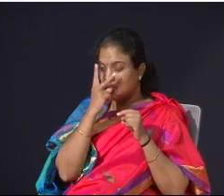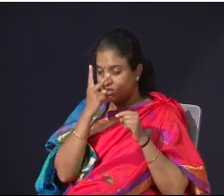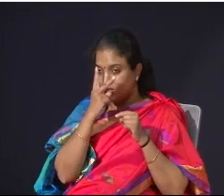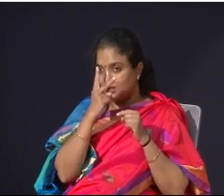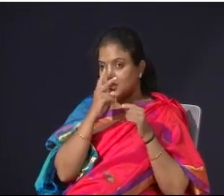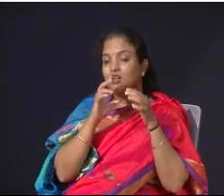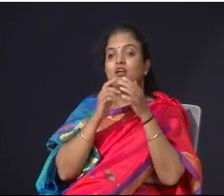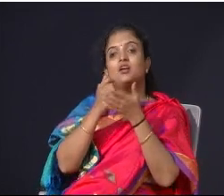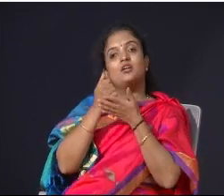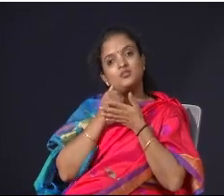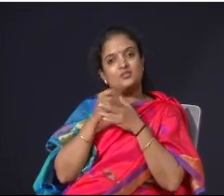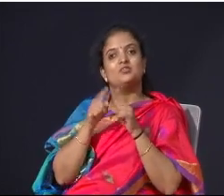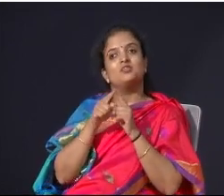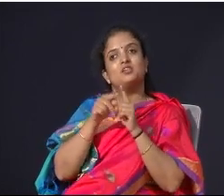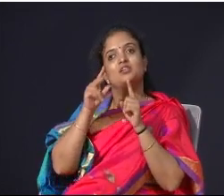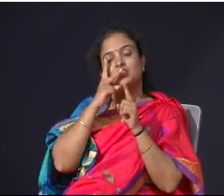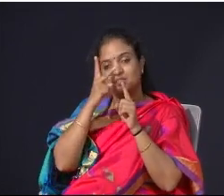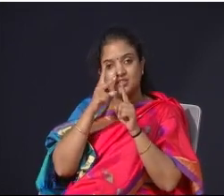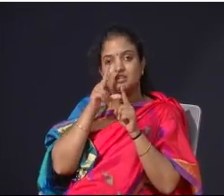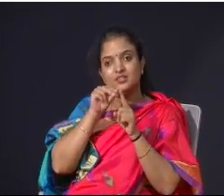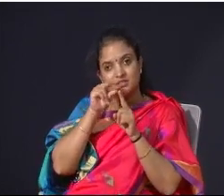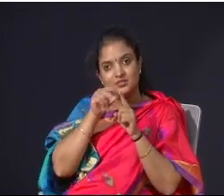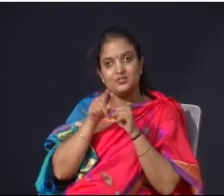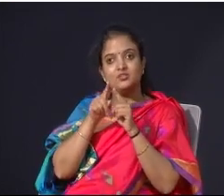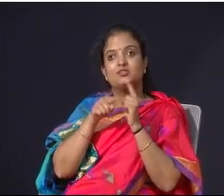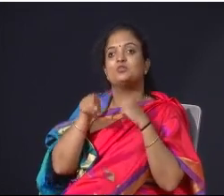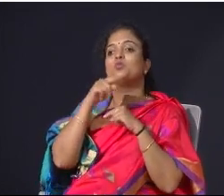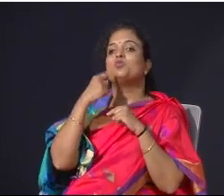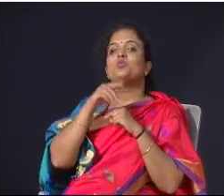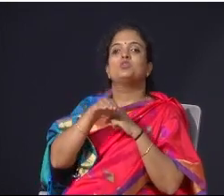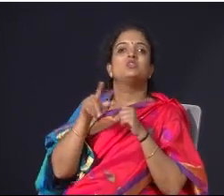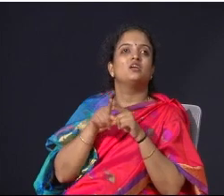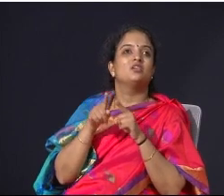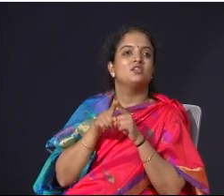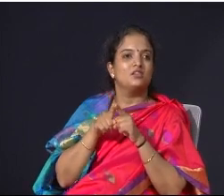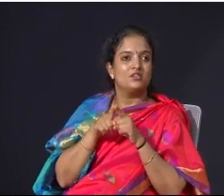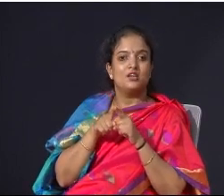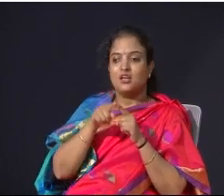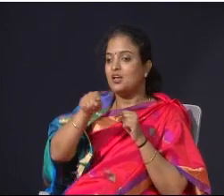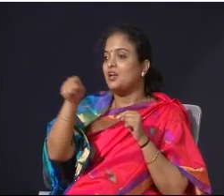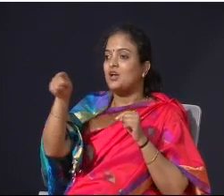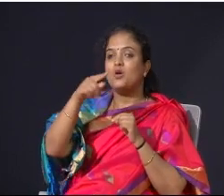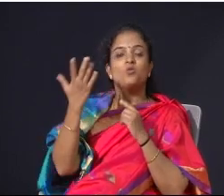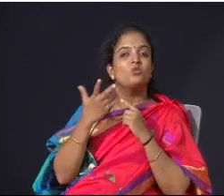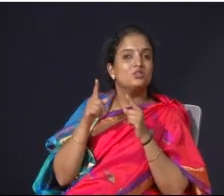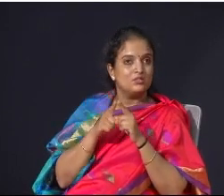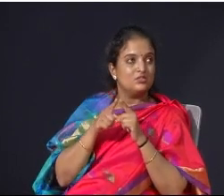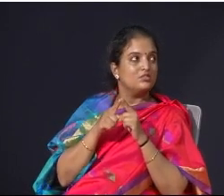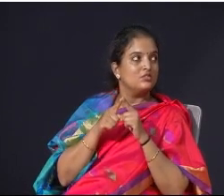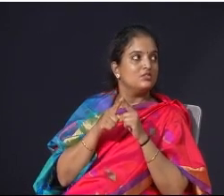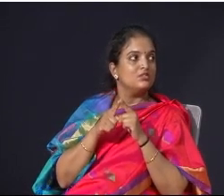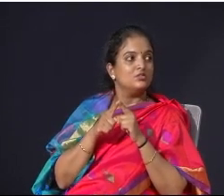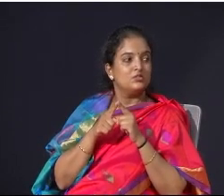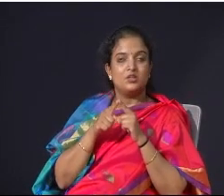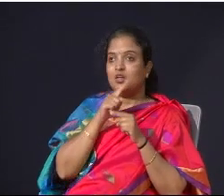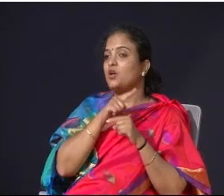also helped her to see and she could assign who that child was, according to her. Okay? Her occupational therapist